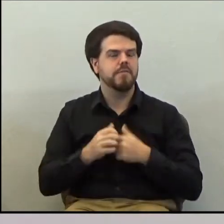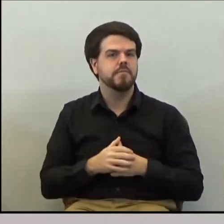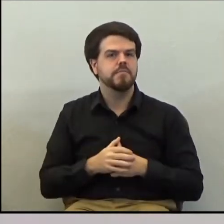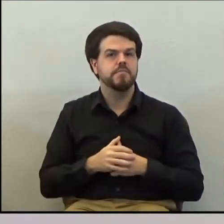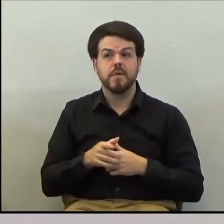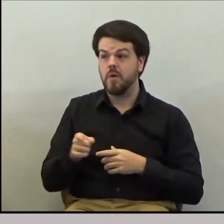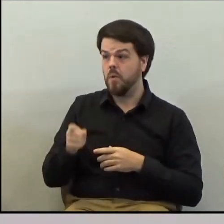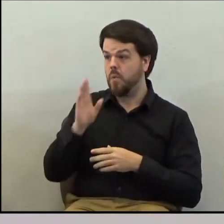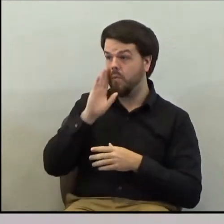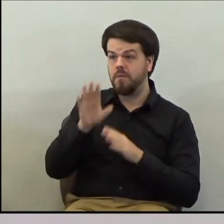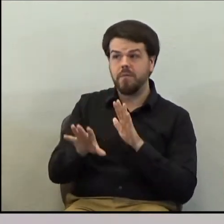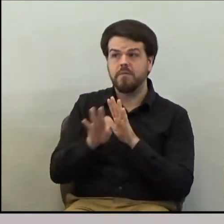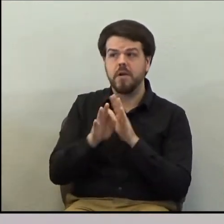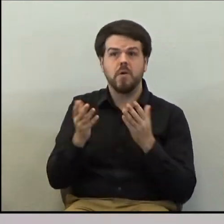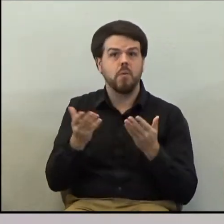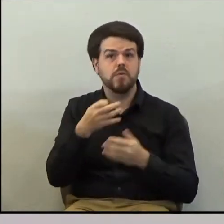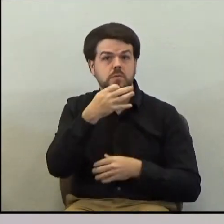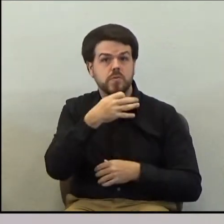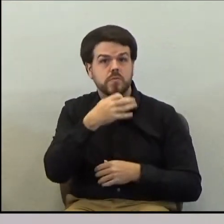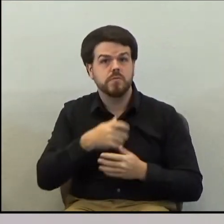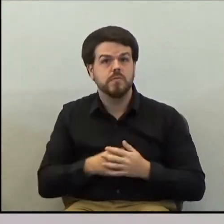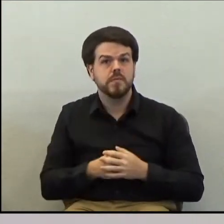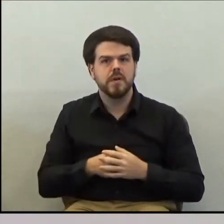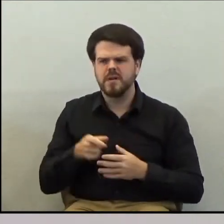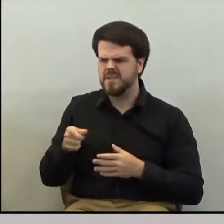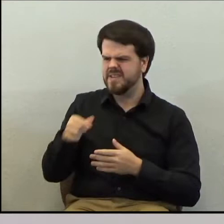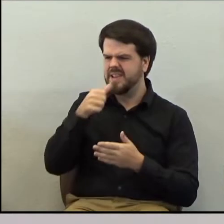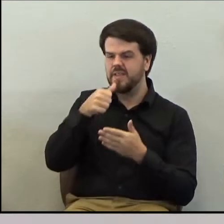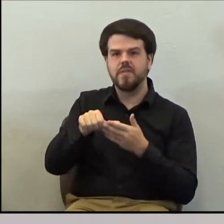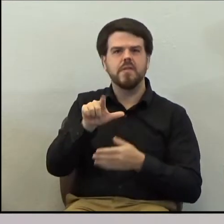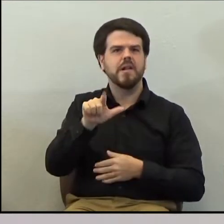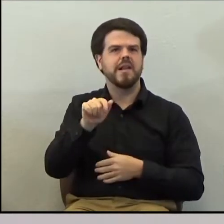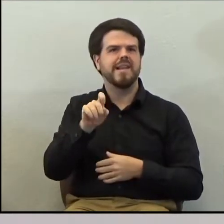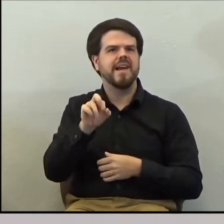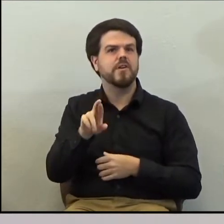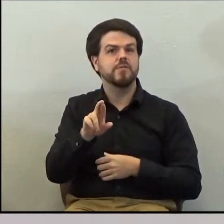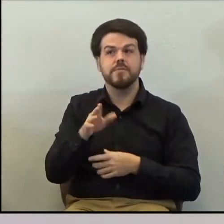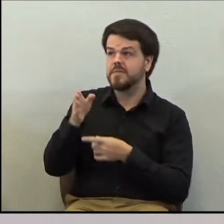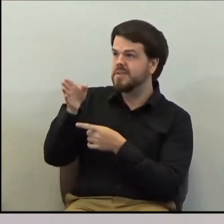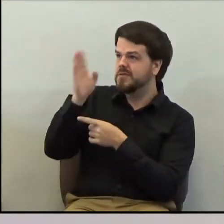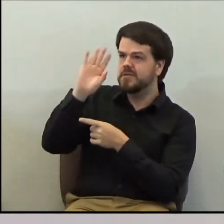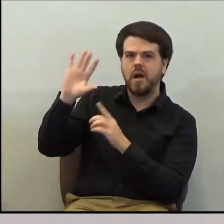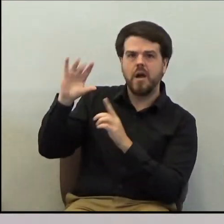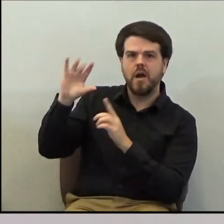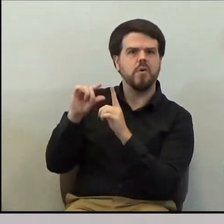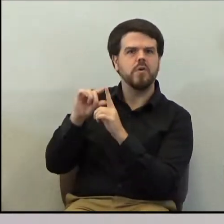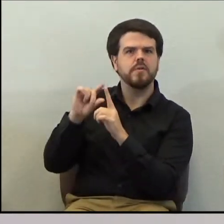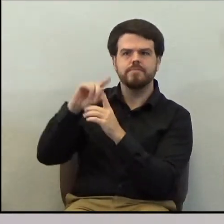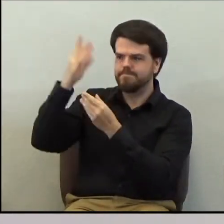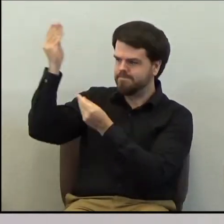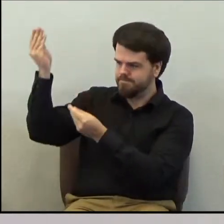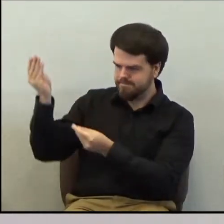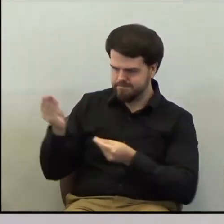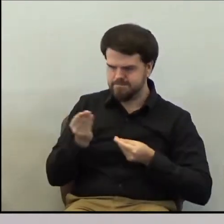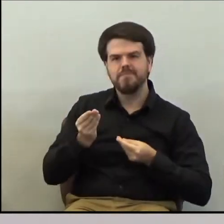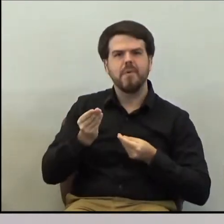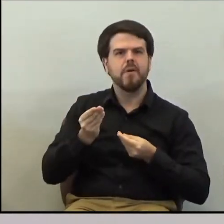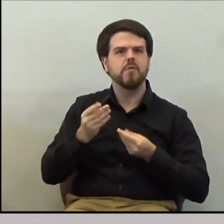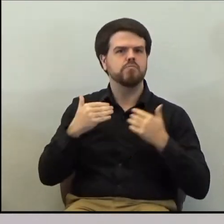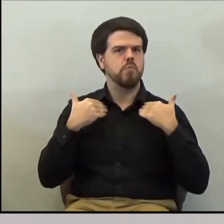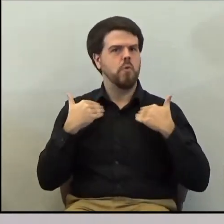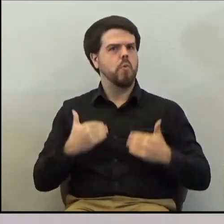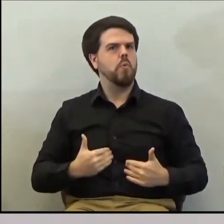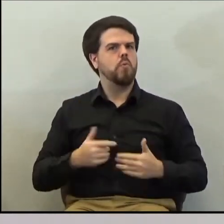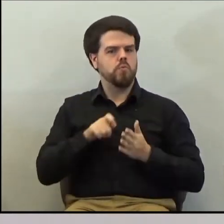out momentarily, this letter is the Word of God. It's God's words through human authors, giving